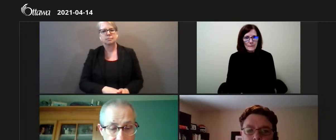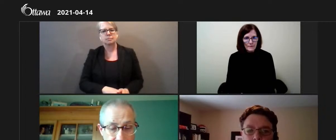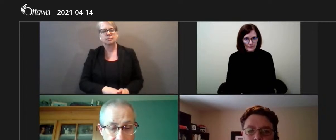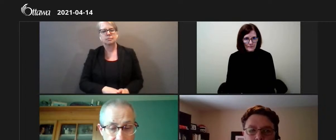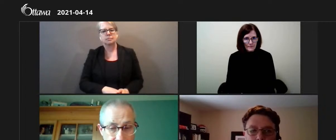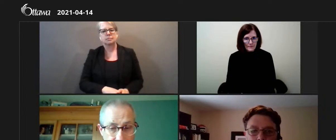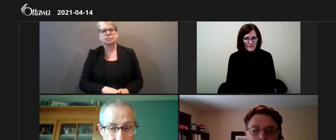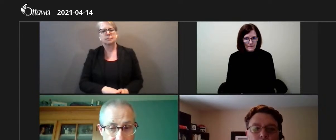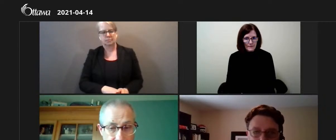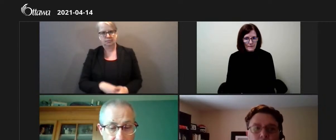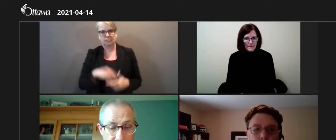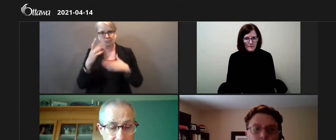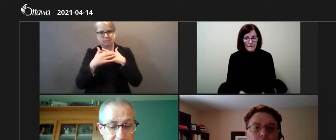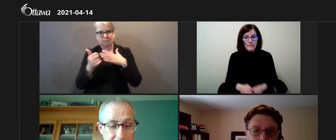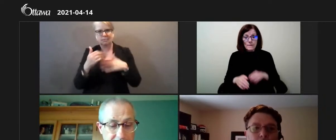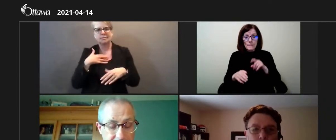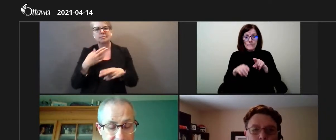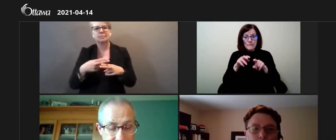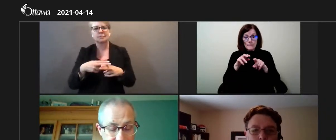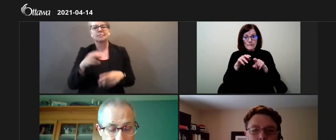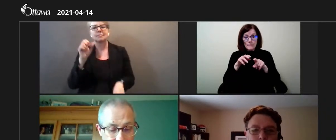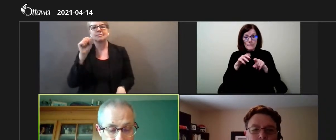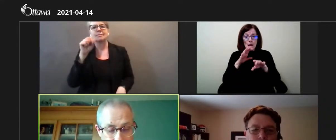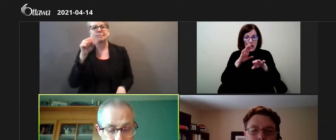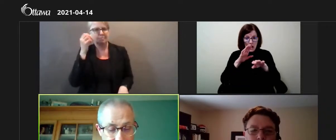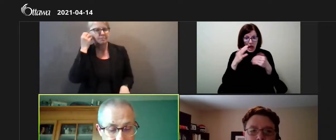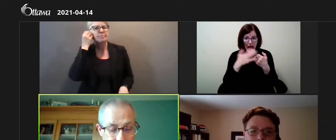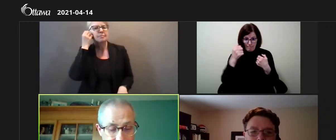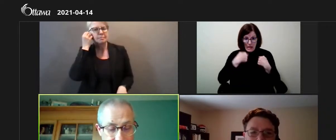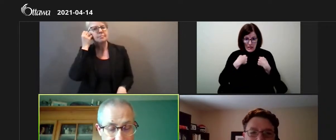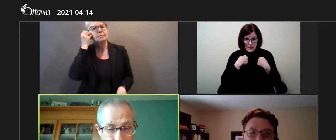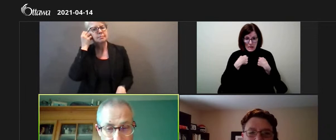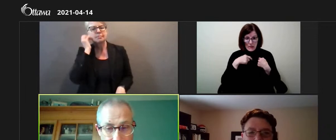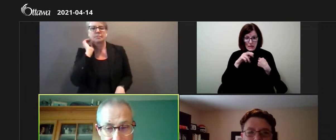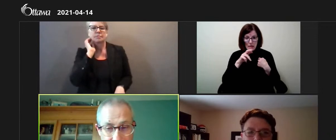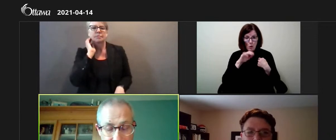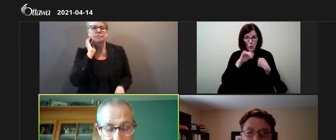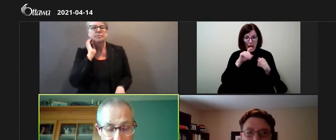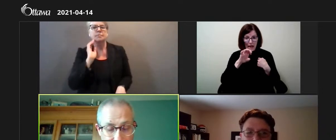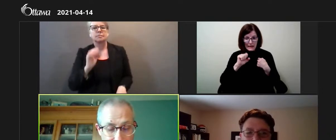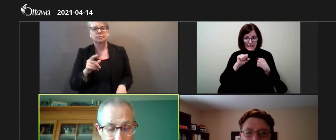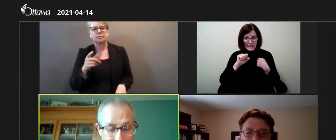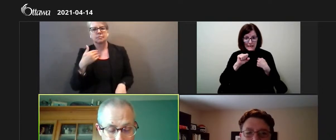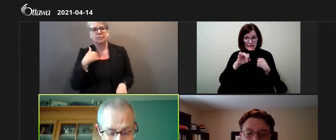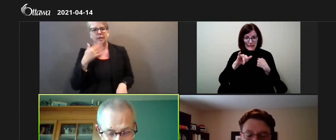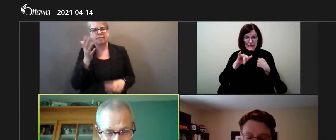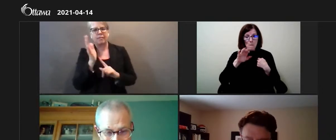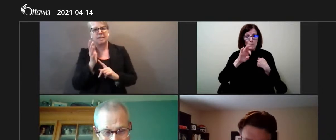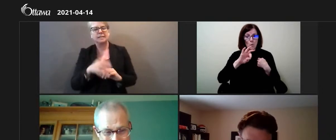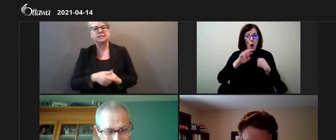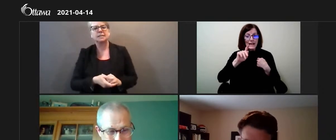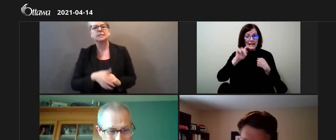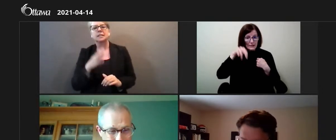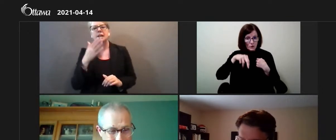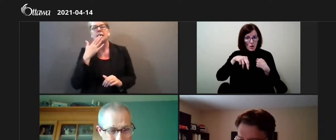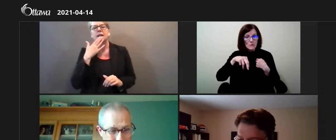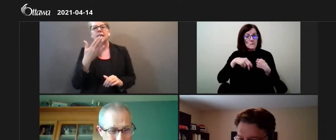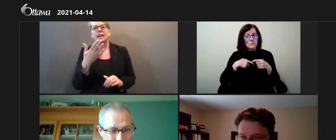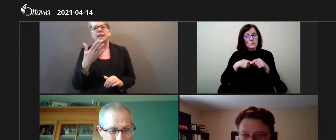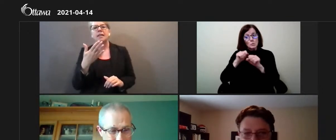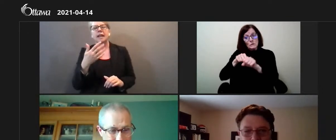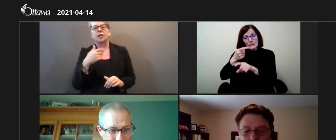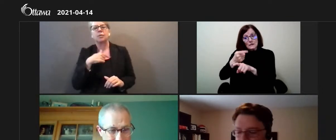Did you call my name? I did, counselor, and you have 5 minutes. Thank you, Chair. I was just being switched